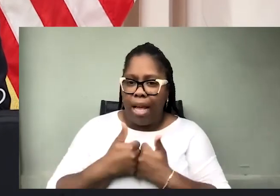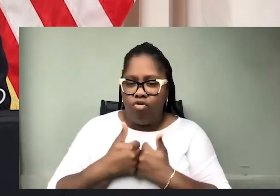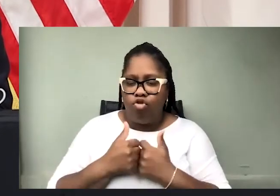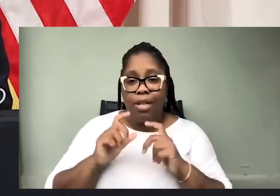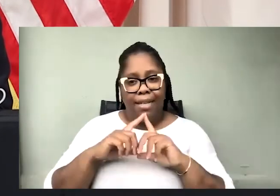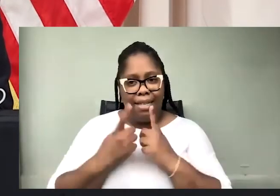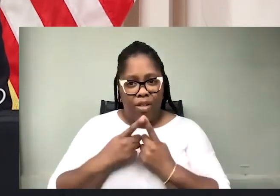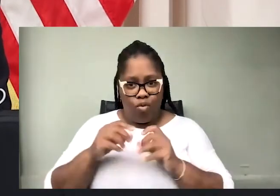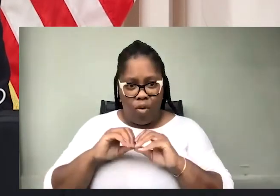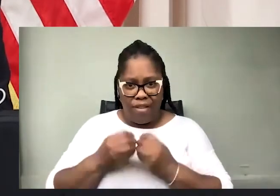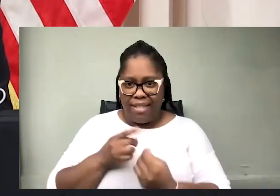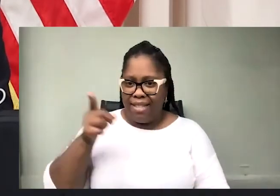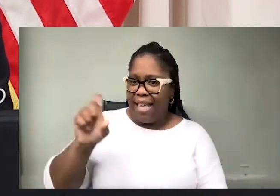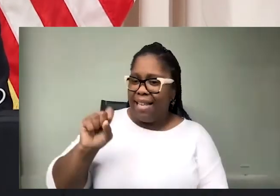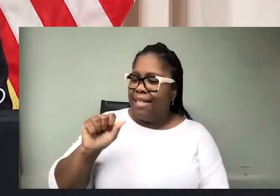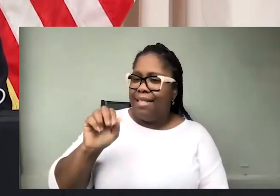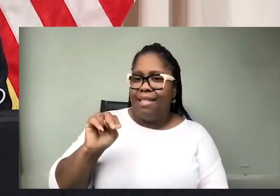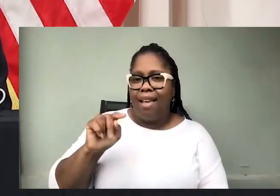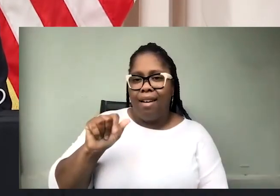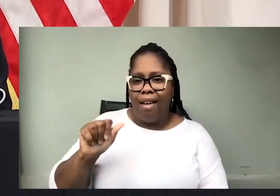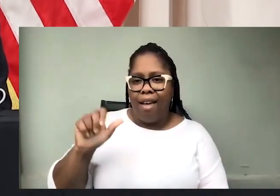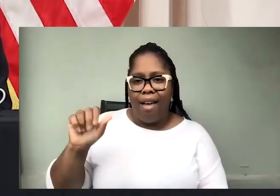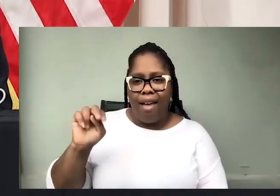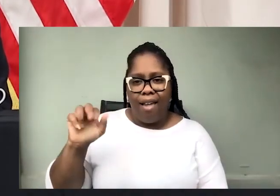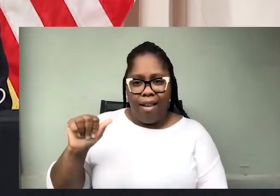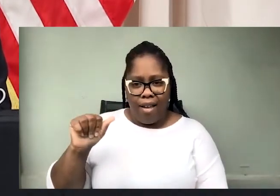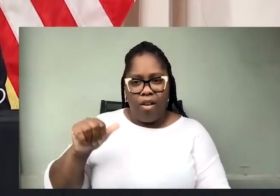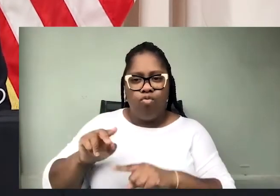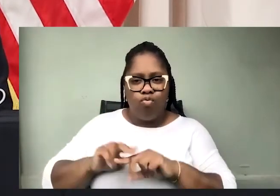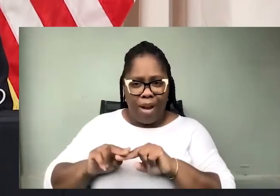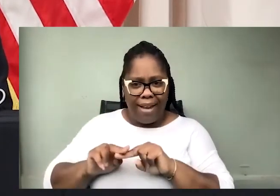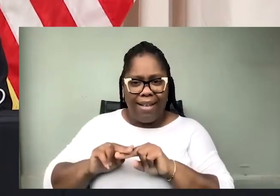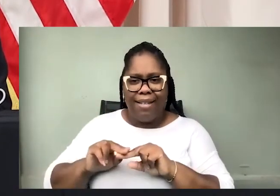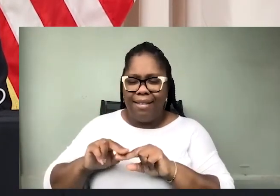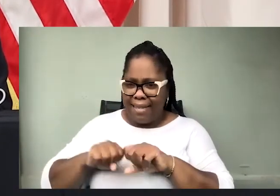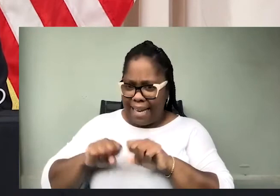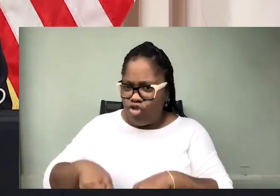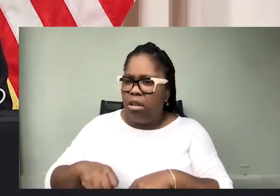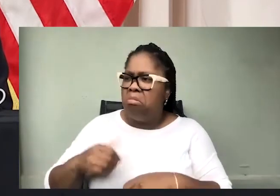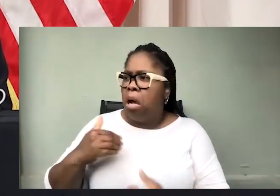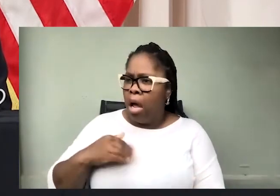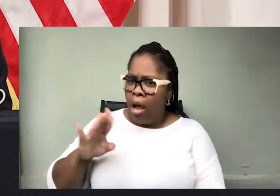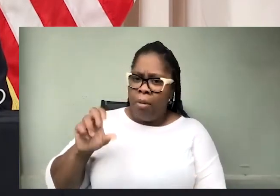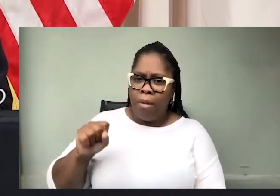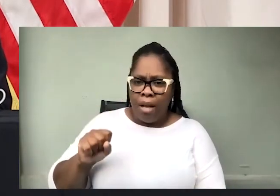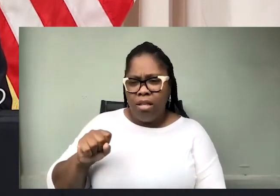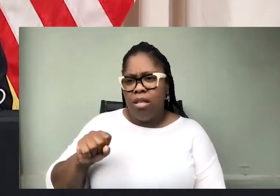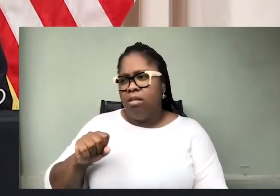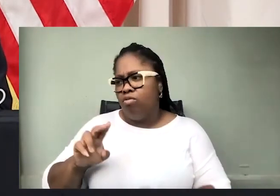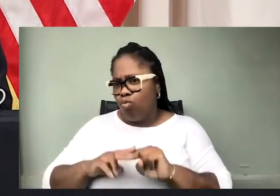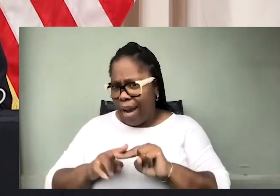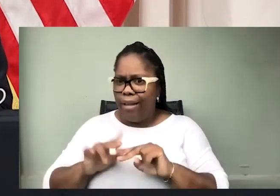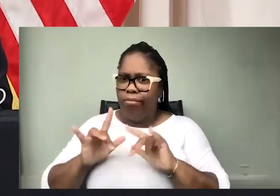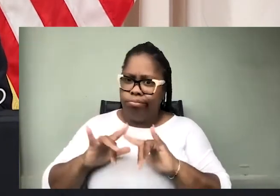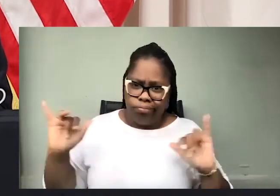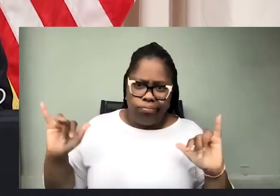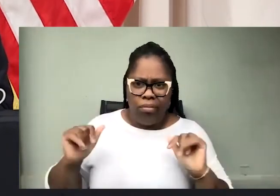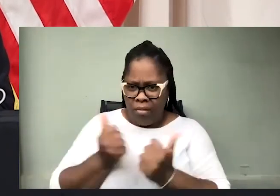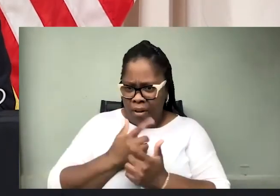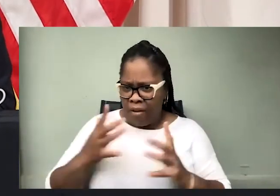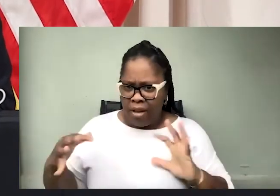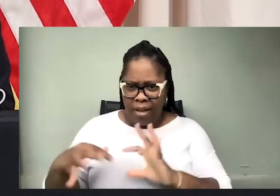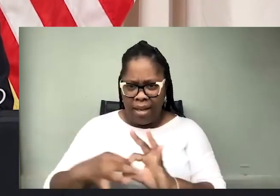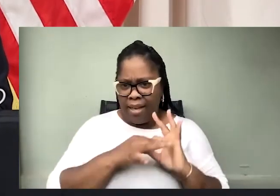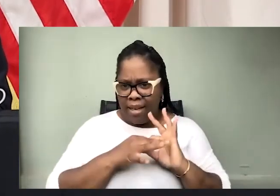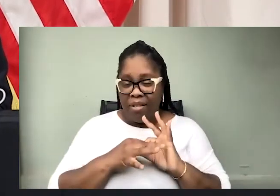the Santa Ana train station, the Regional Transportation Center. We have buses and we have the trains and Metrolink that all connect there. But we